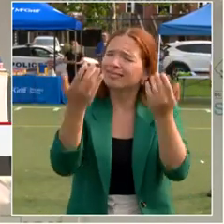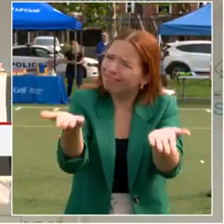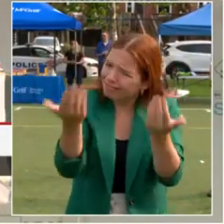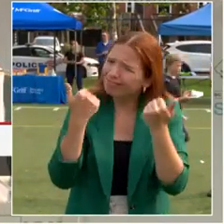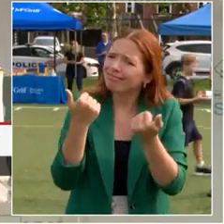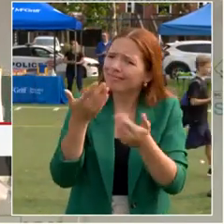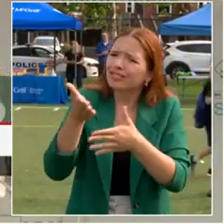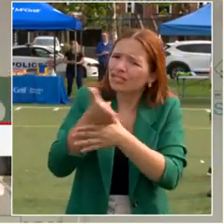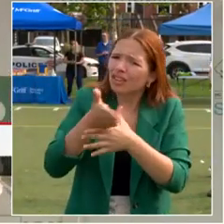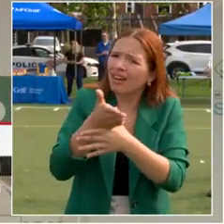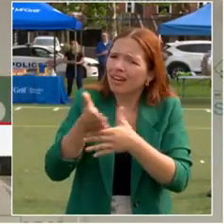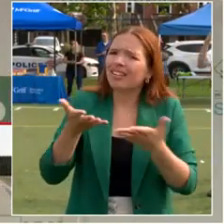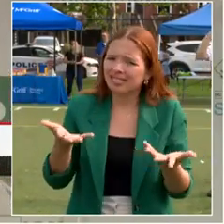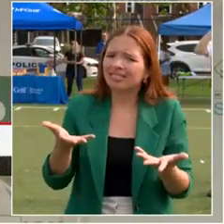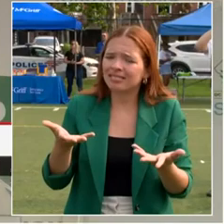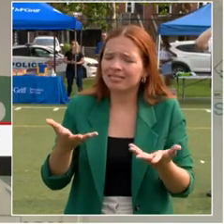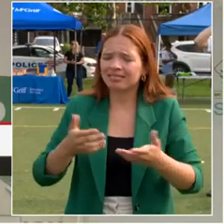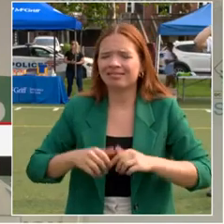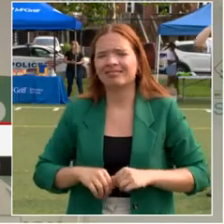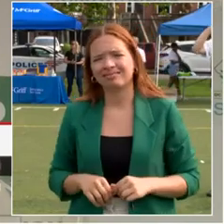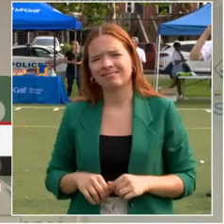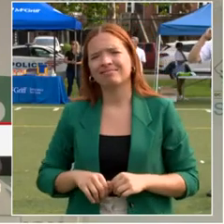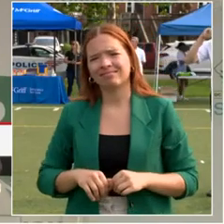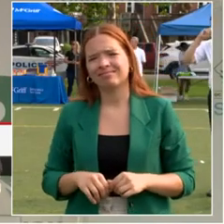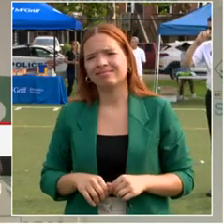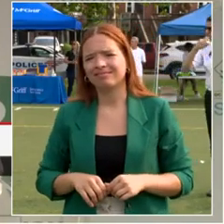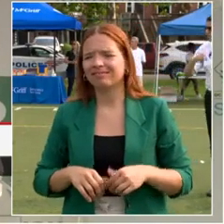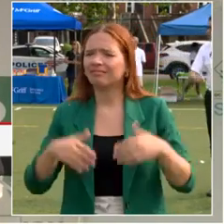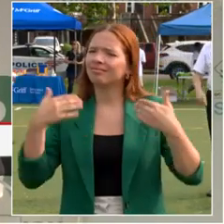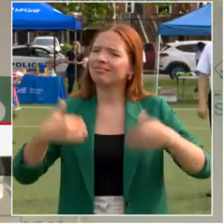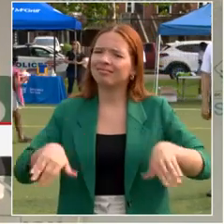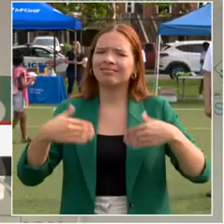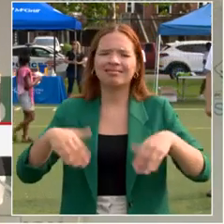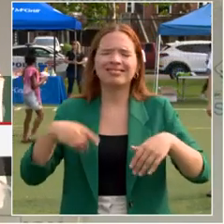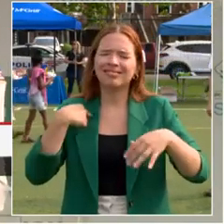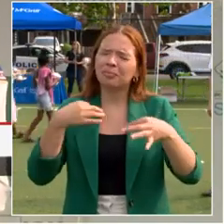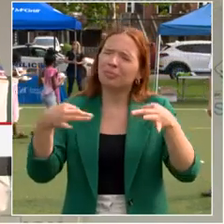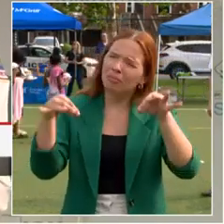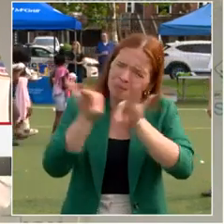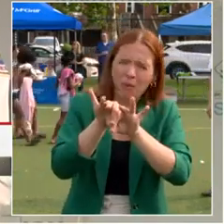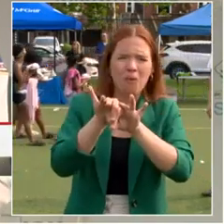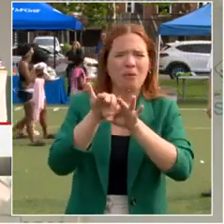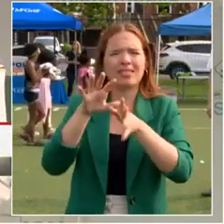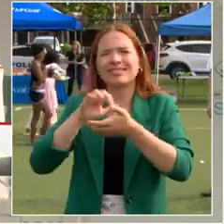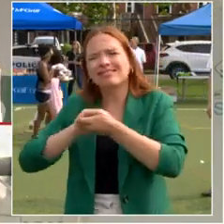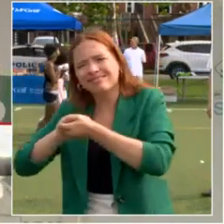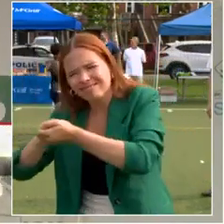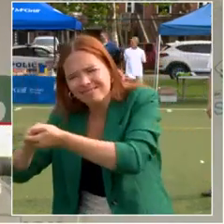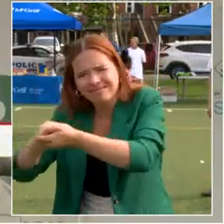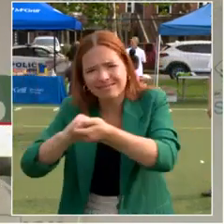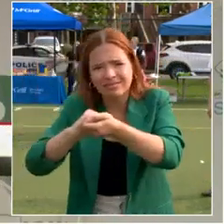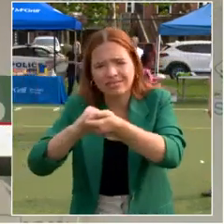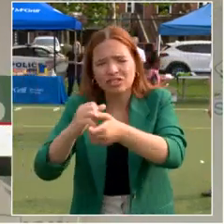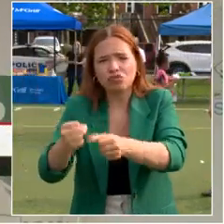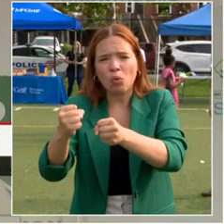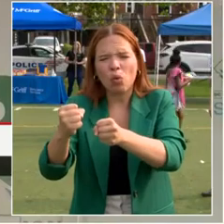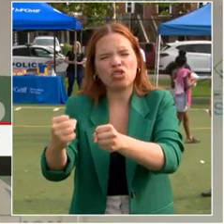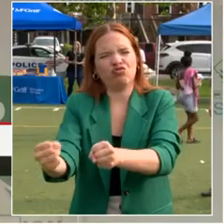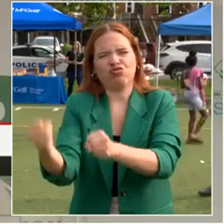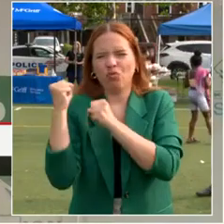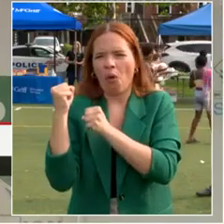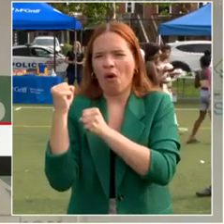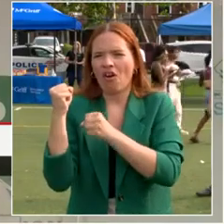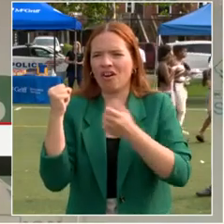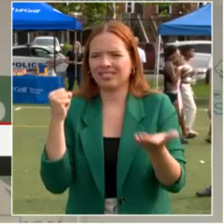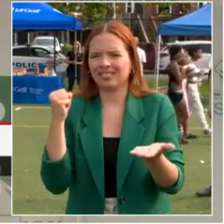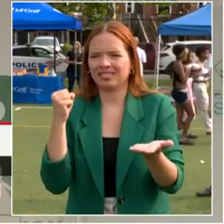safe. United, we are a formidable force. Together, we say that crime has no place in